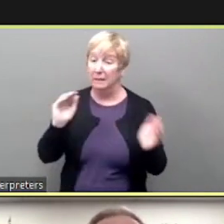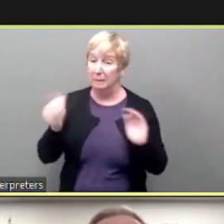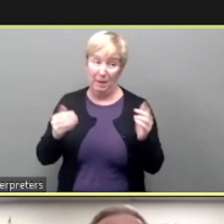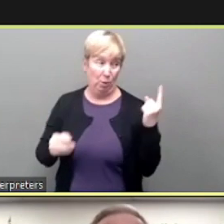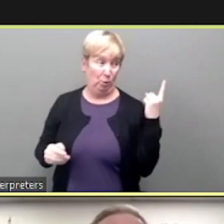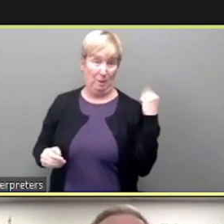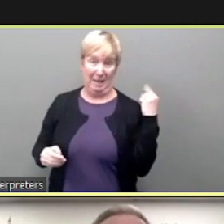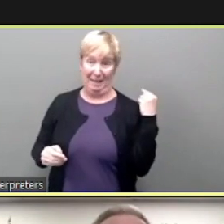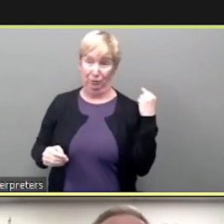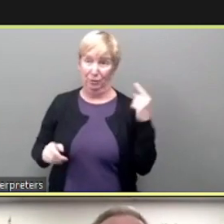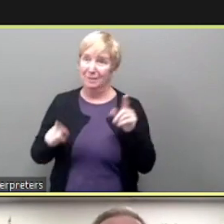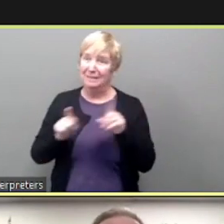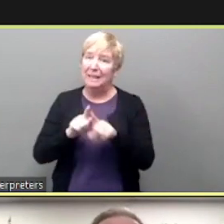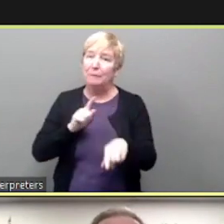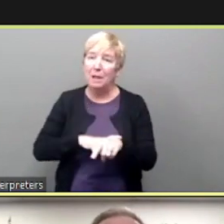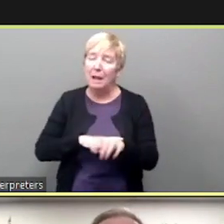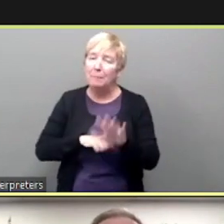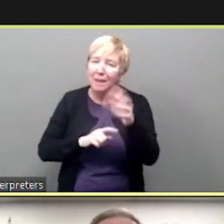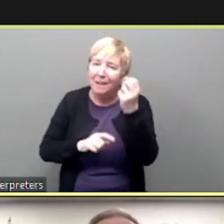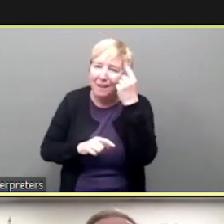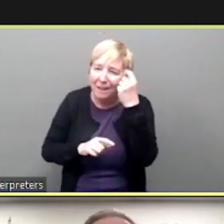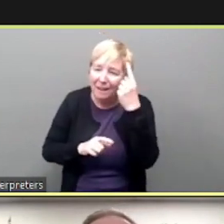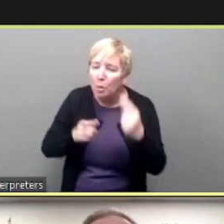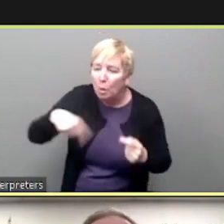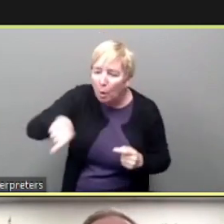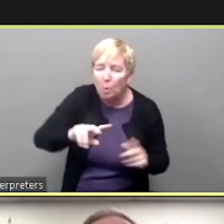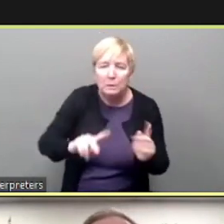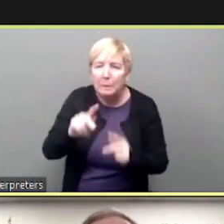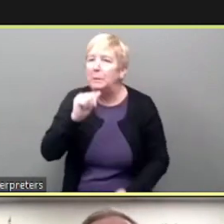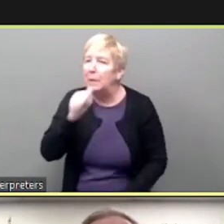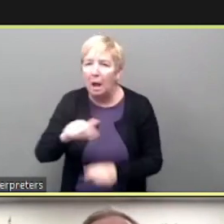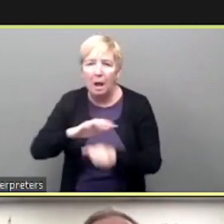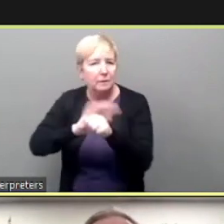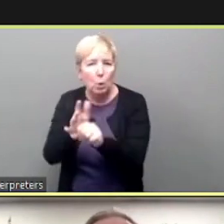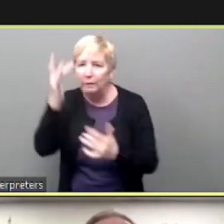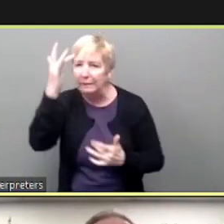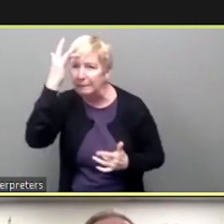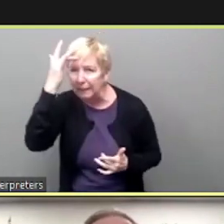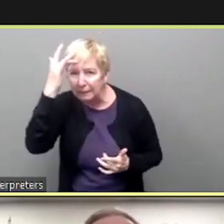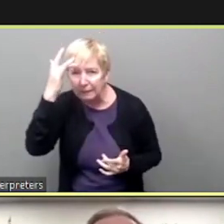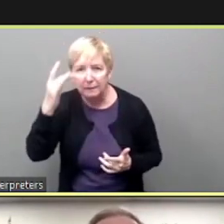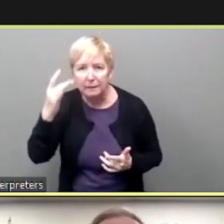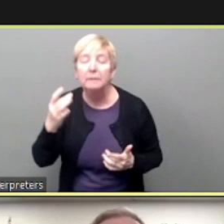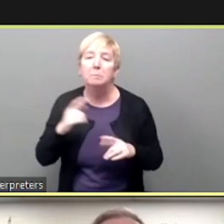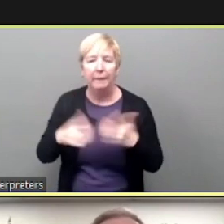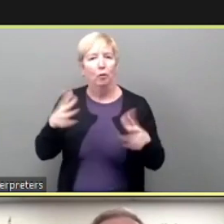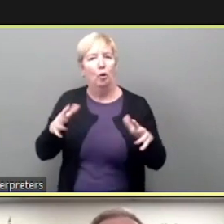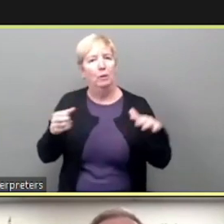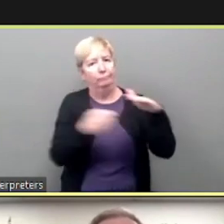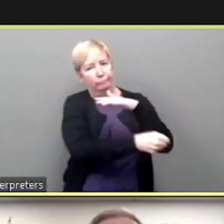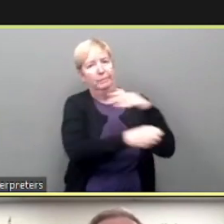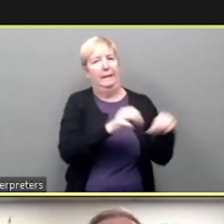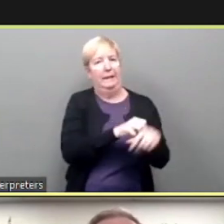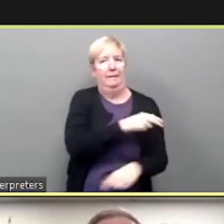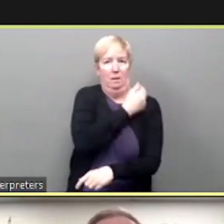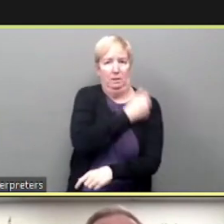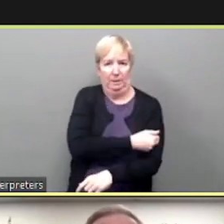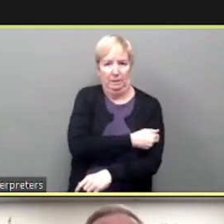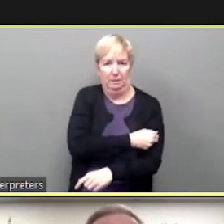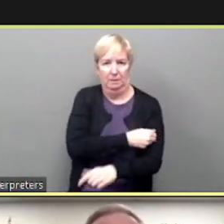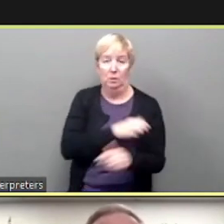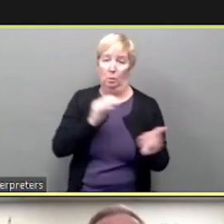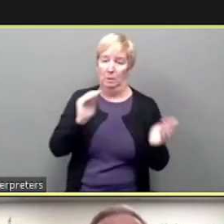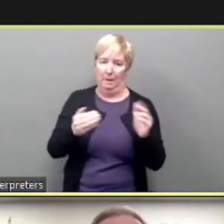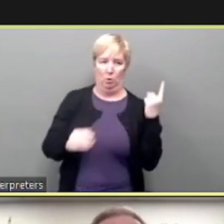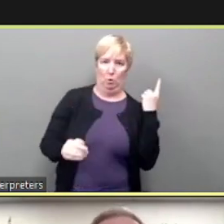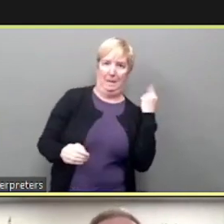with non-COVID illnesses. And our hospital leadership and physicians and others around the state are